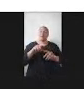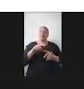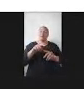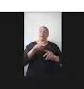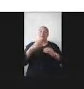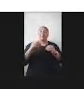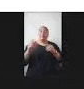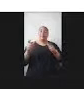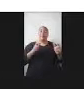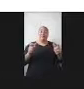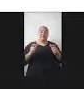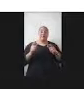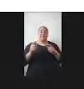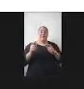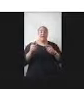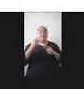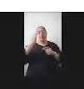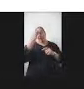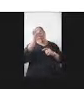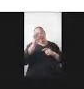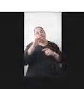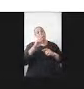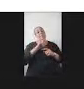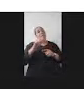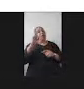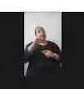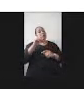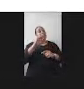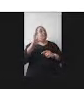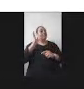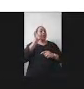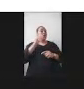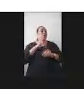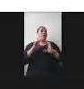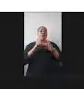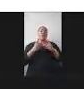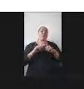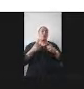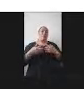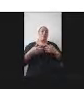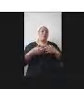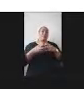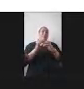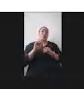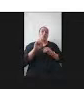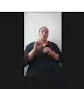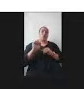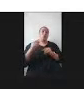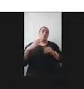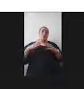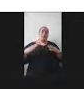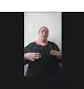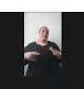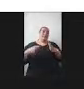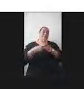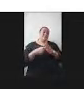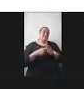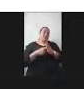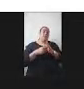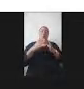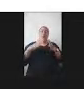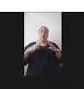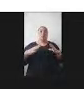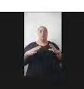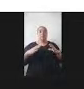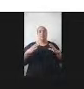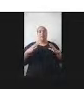the main reason is that the department was not able to establish the consumer tribunal. And that is mainly due